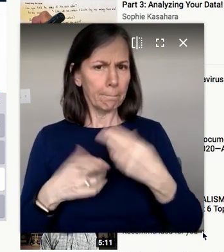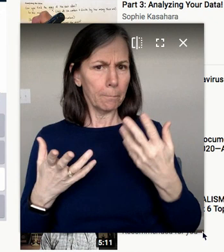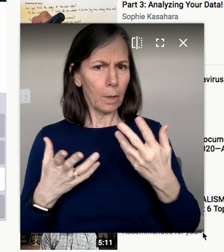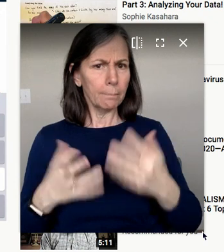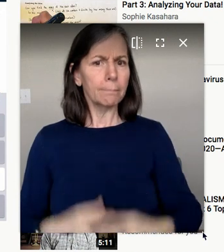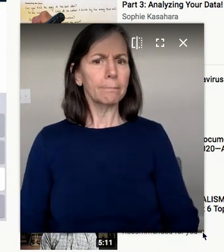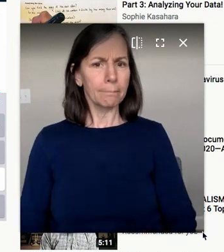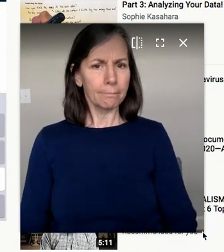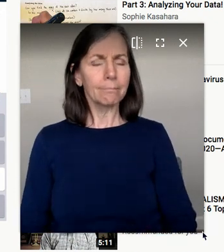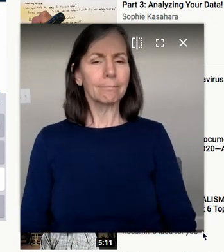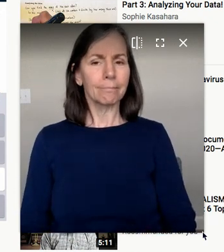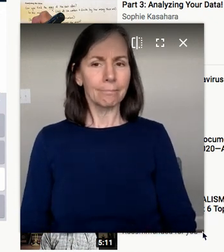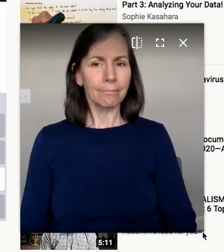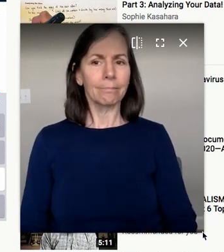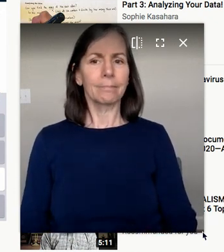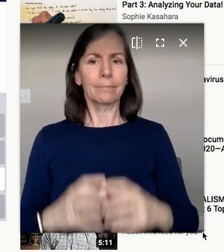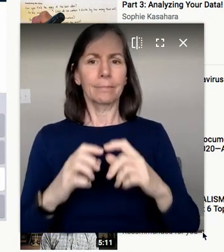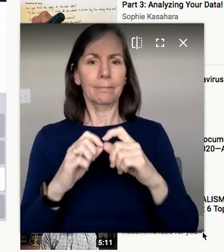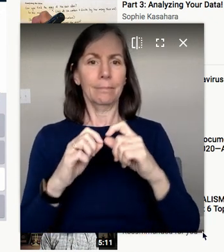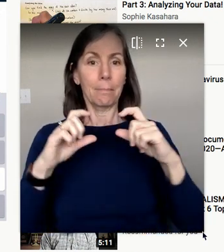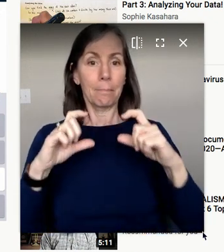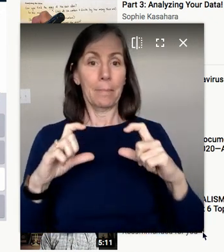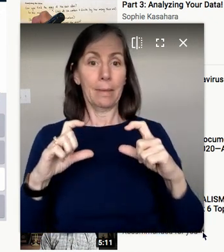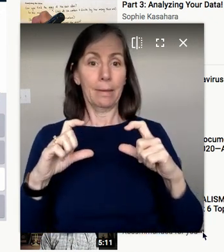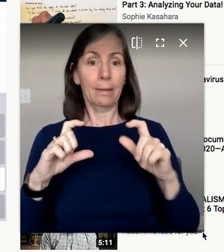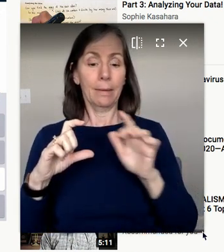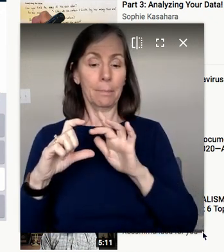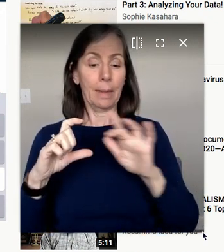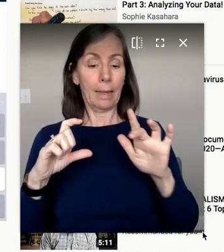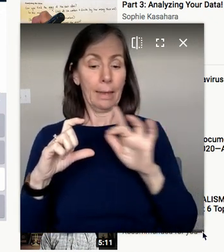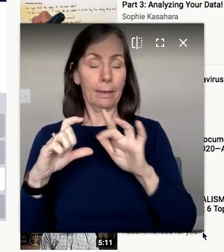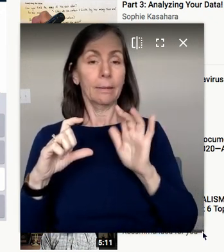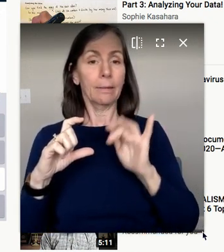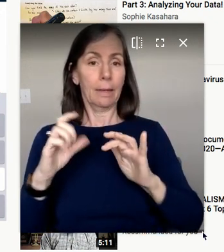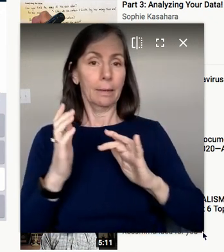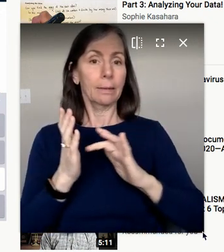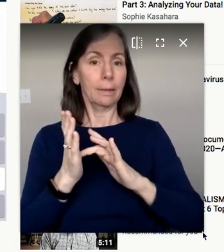So I'm going to click on the big box